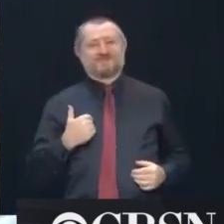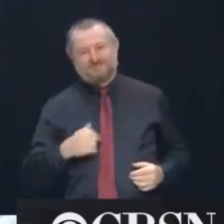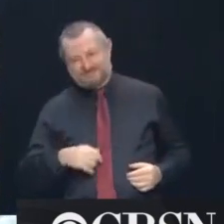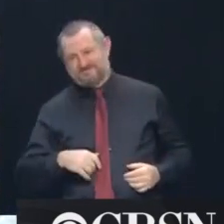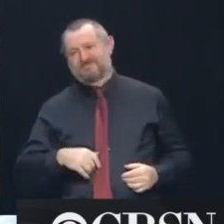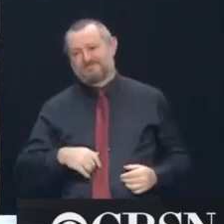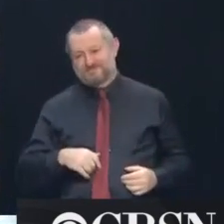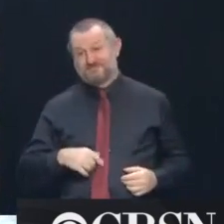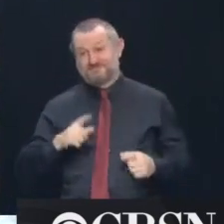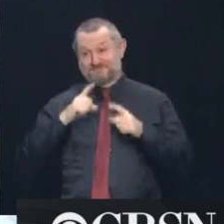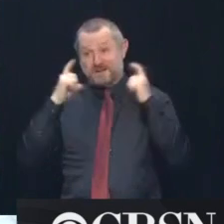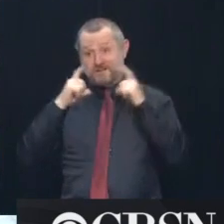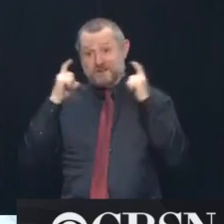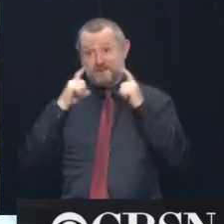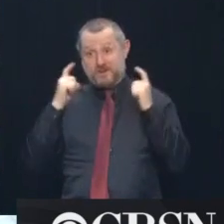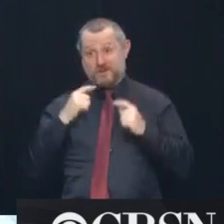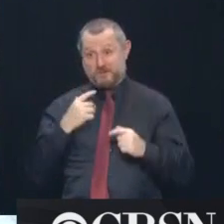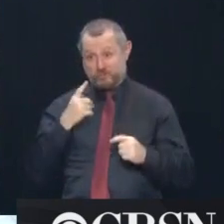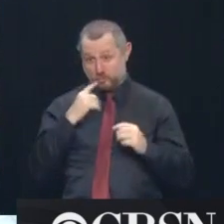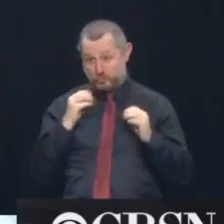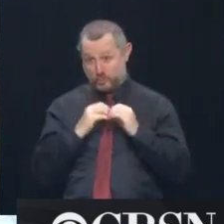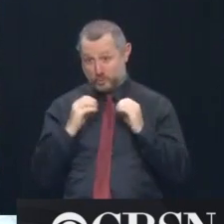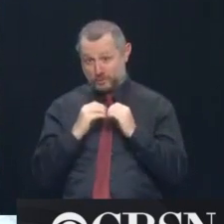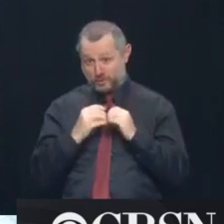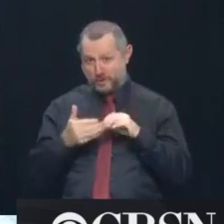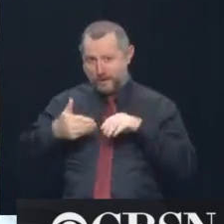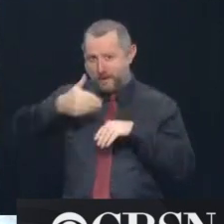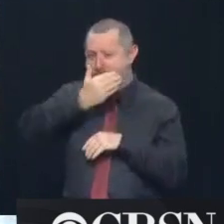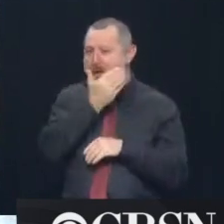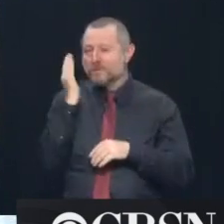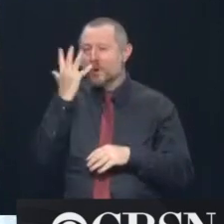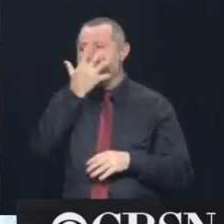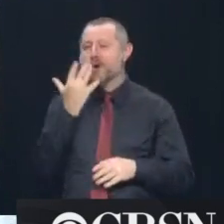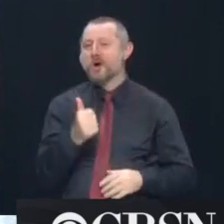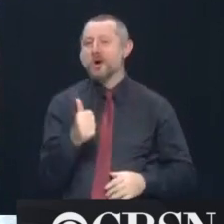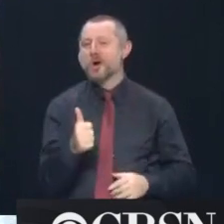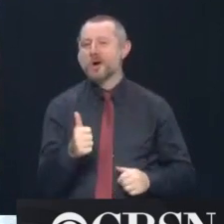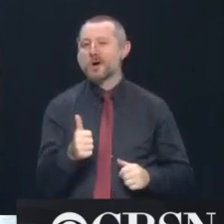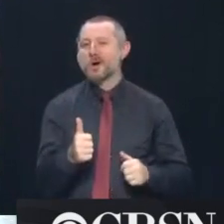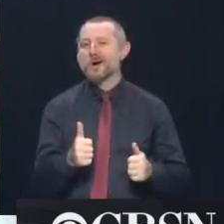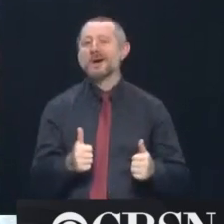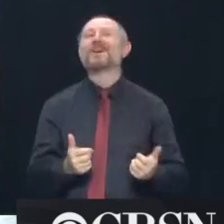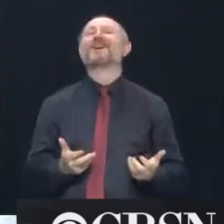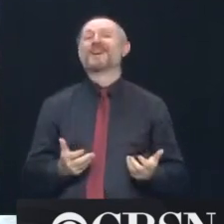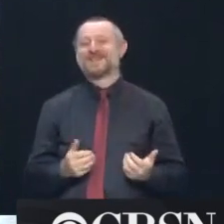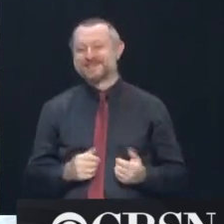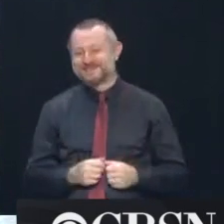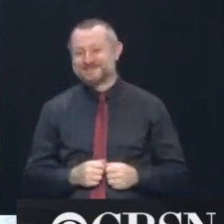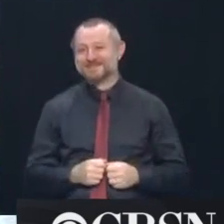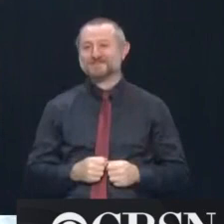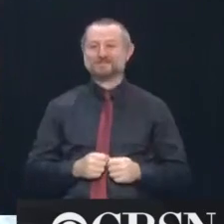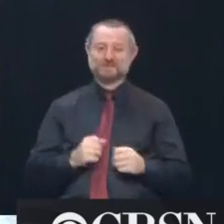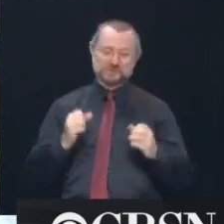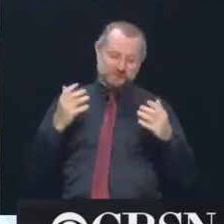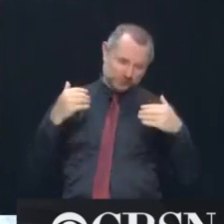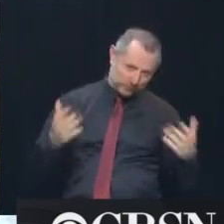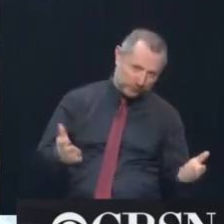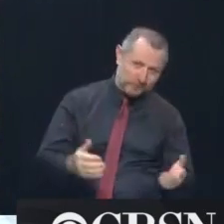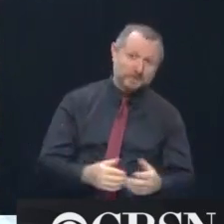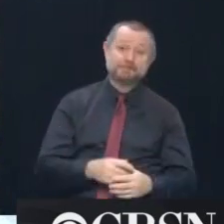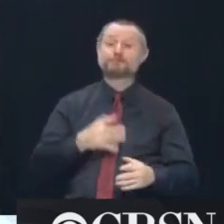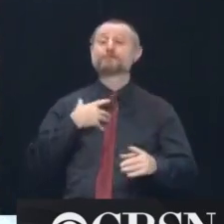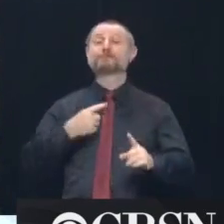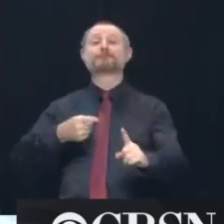my face, the better I look. That's what I've been told. So, wear a